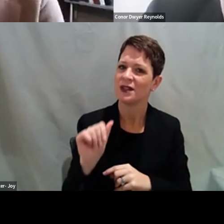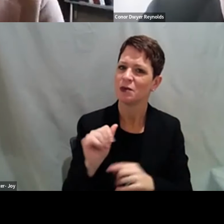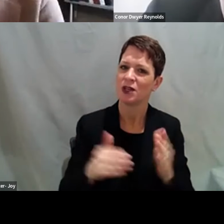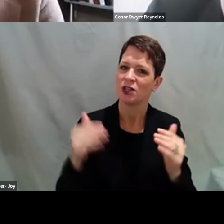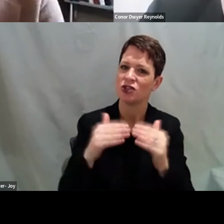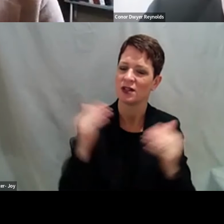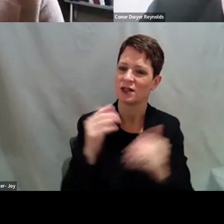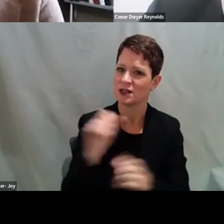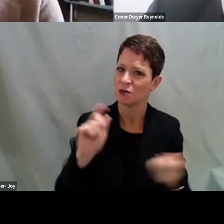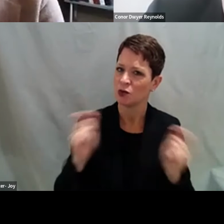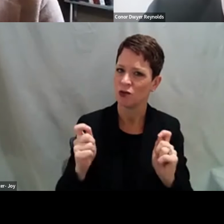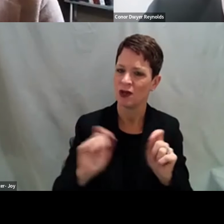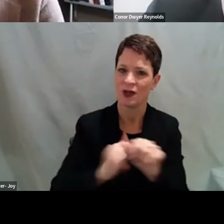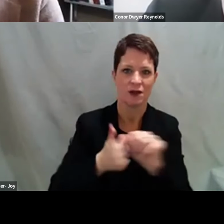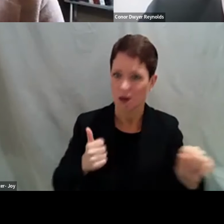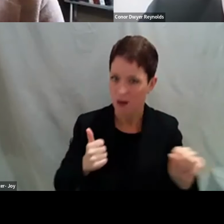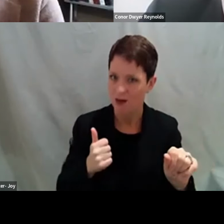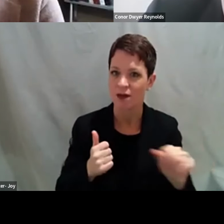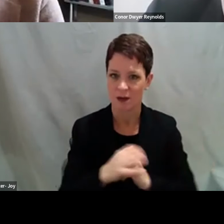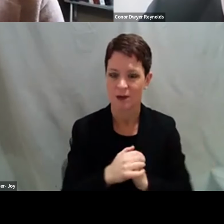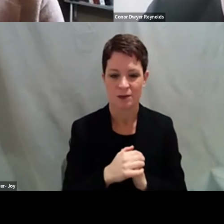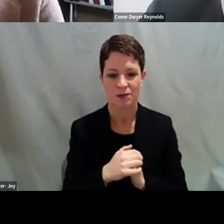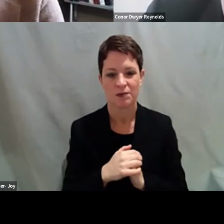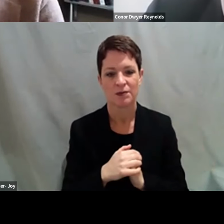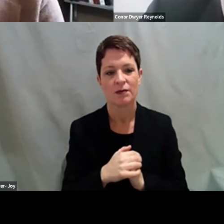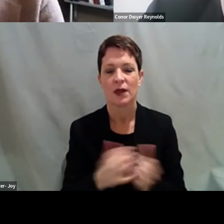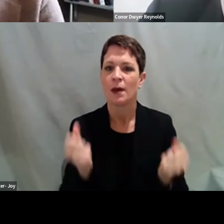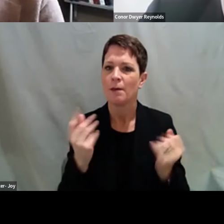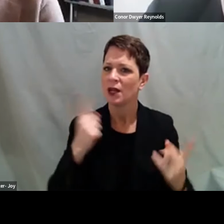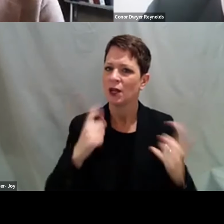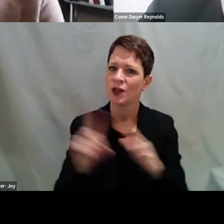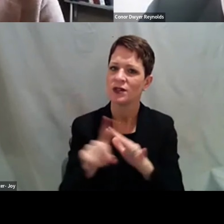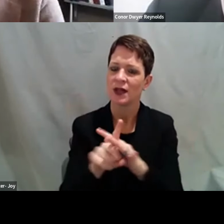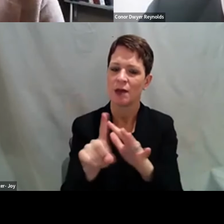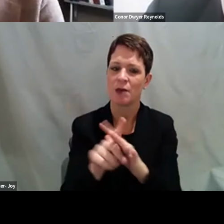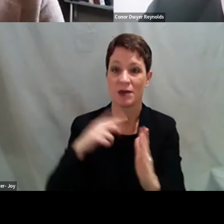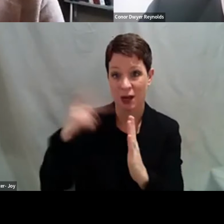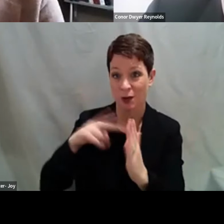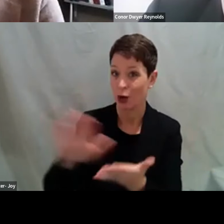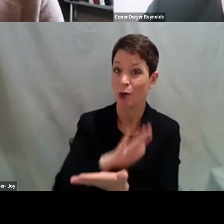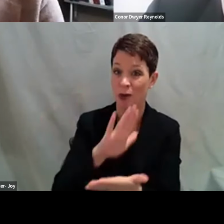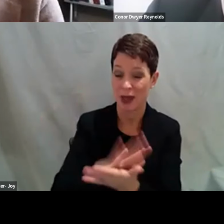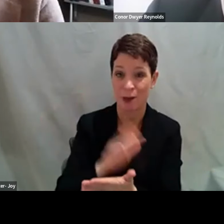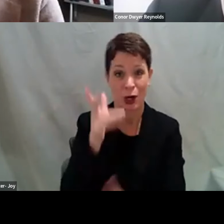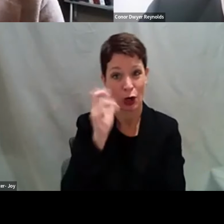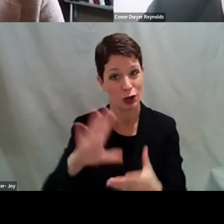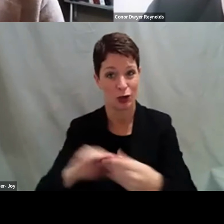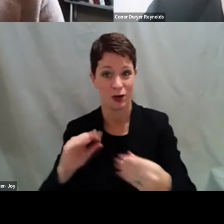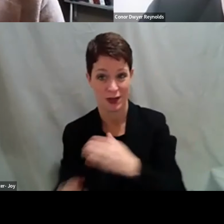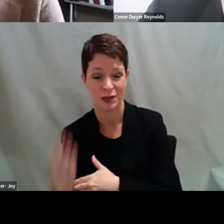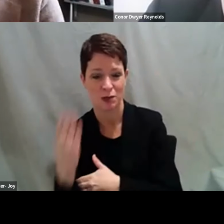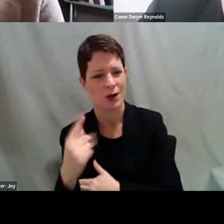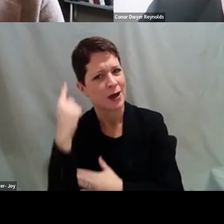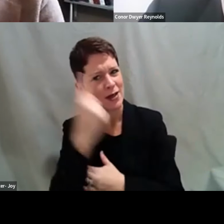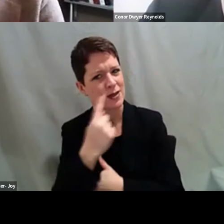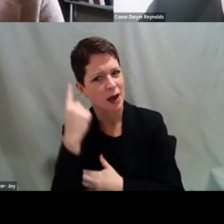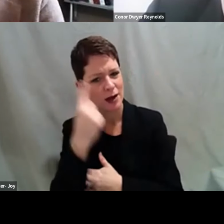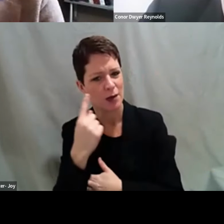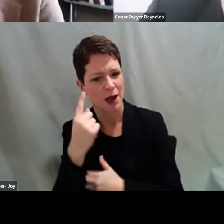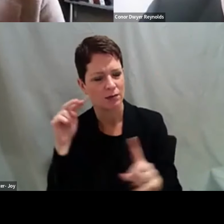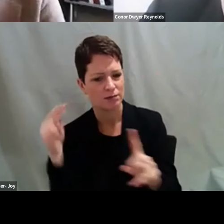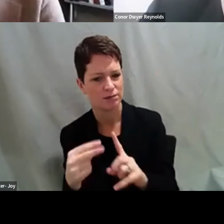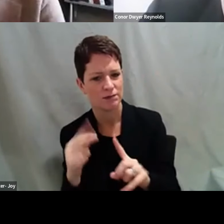well as abolitionist movements. And so many questions came up as I read her paper and heard her talk and thought about it vis-a-vis some